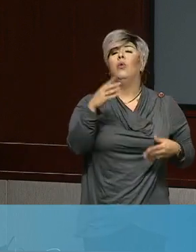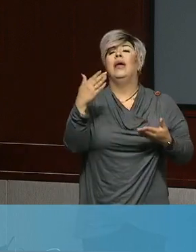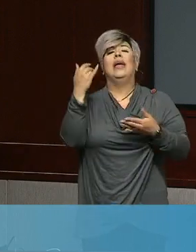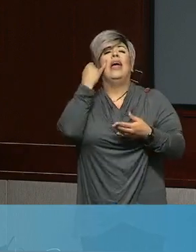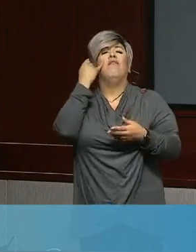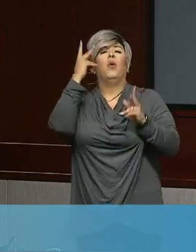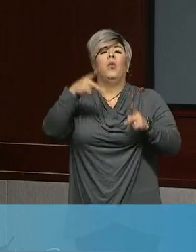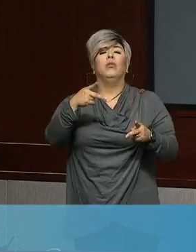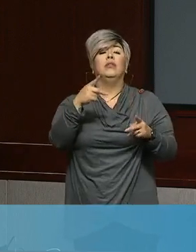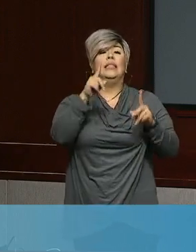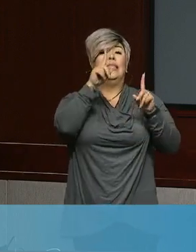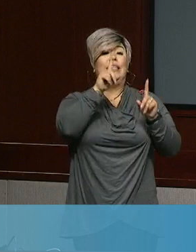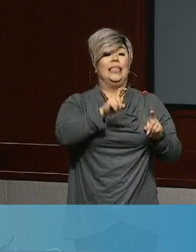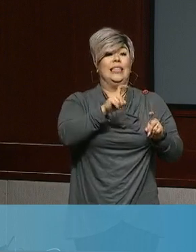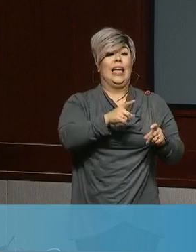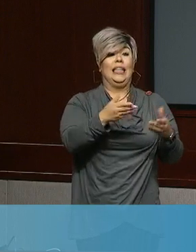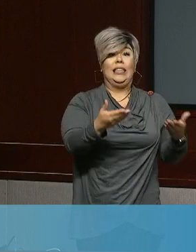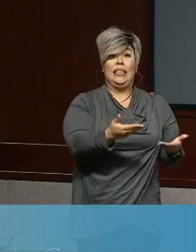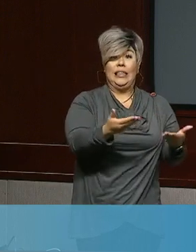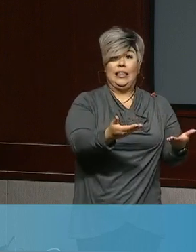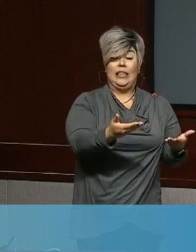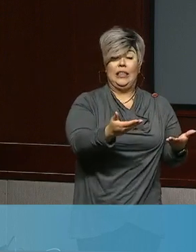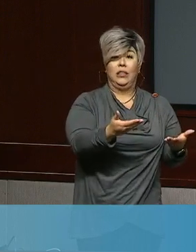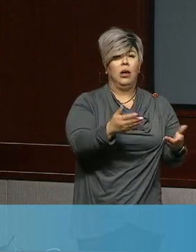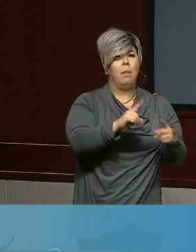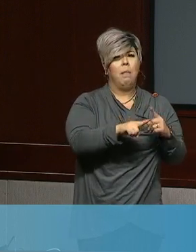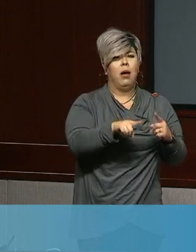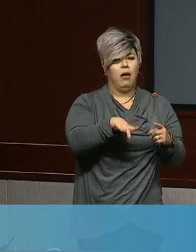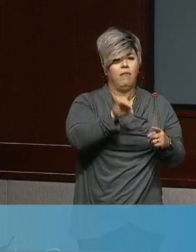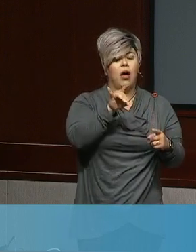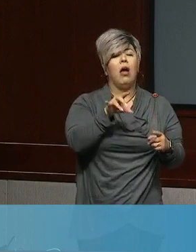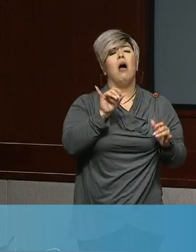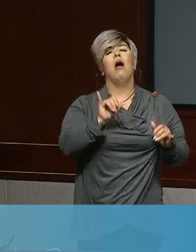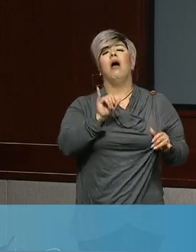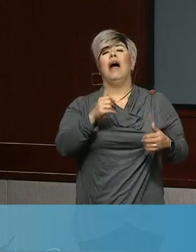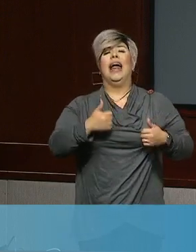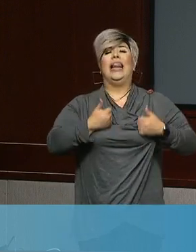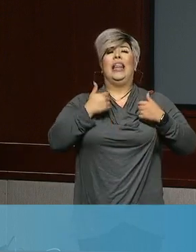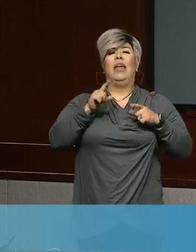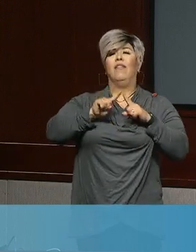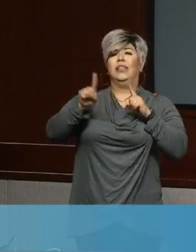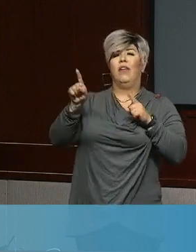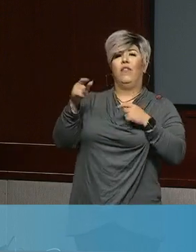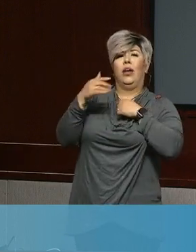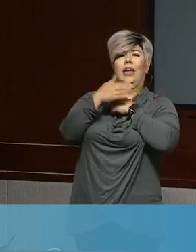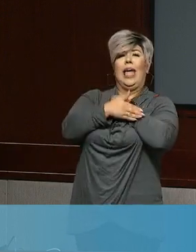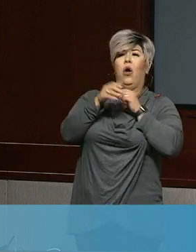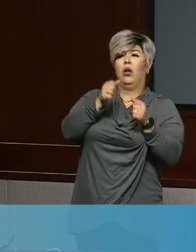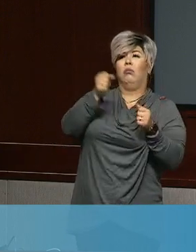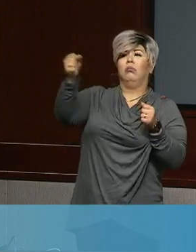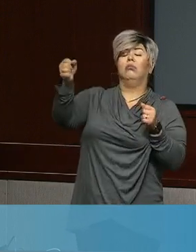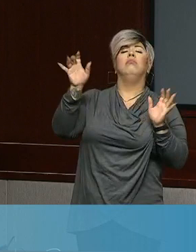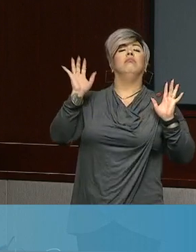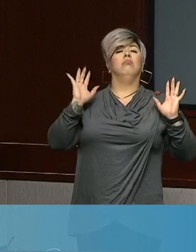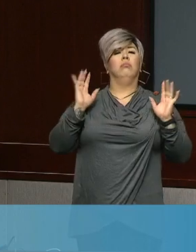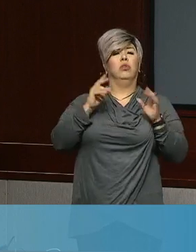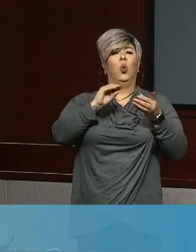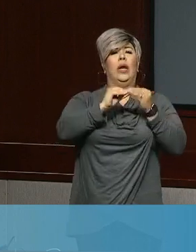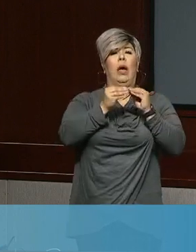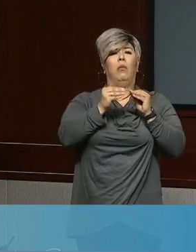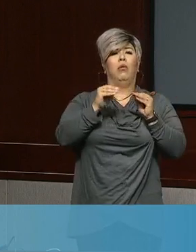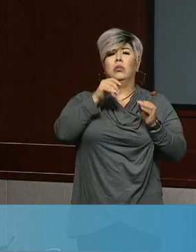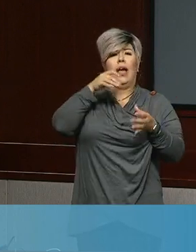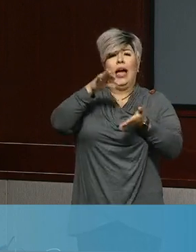Kern County and we receive their report and we find out they live in another county, that case we then transfer to that other county. And to avoid